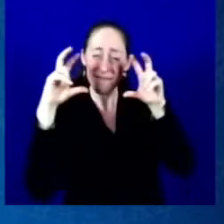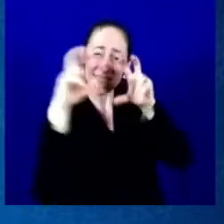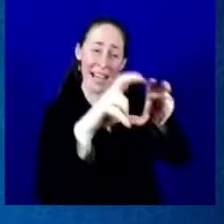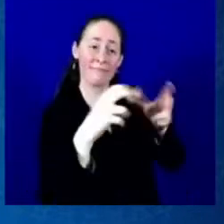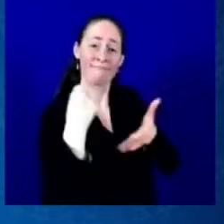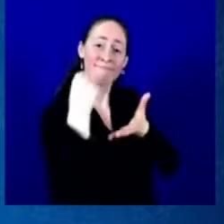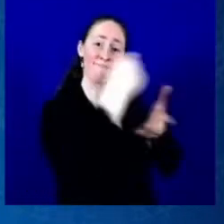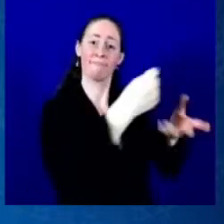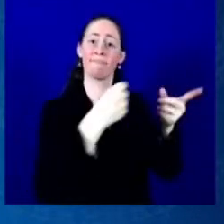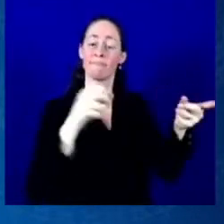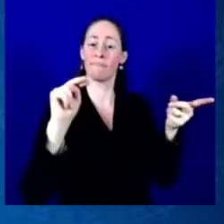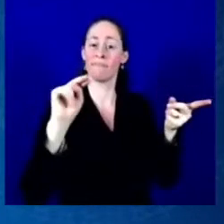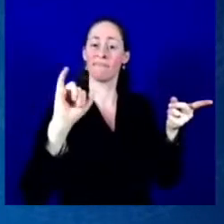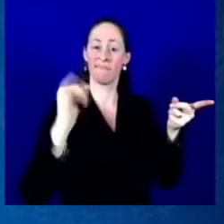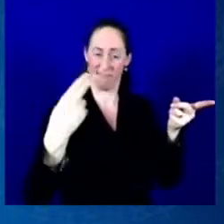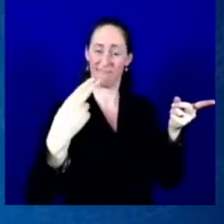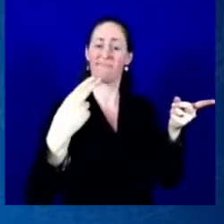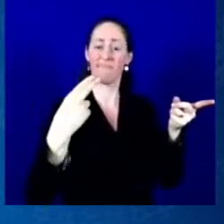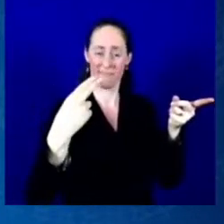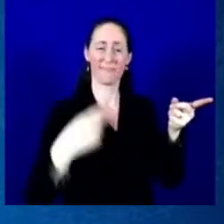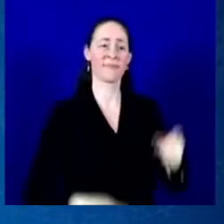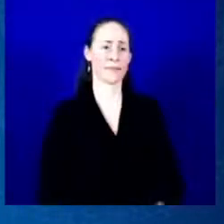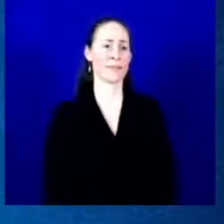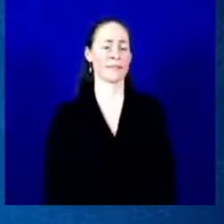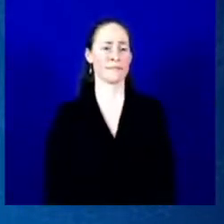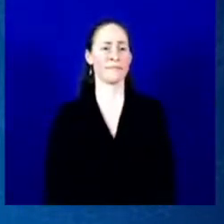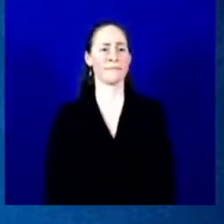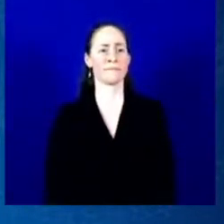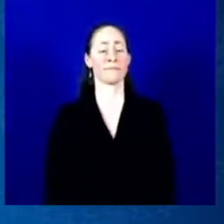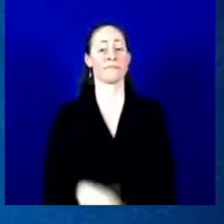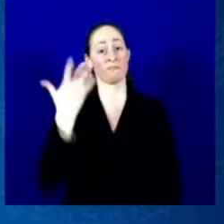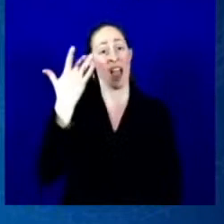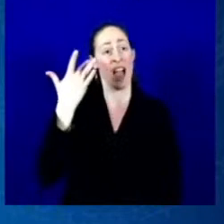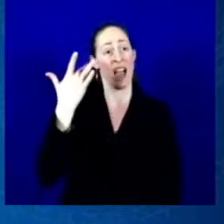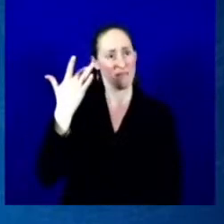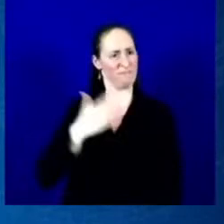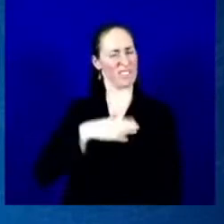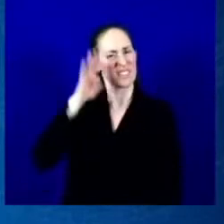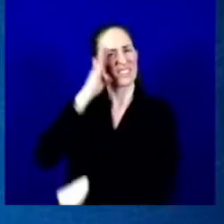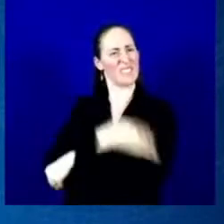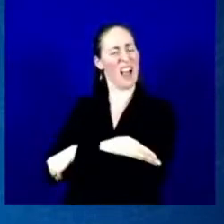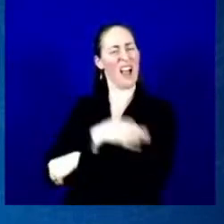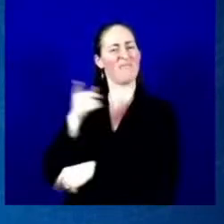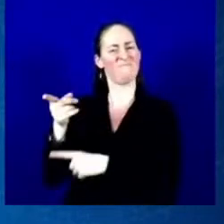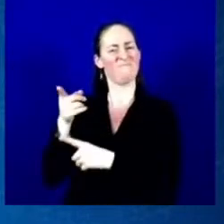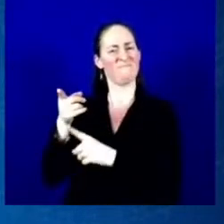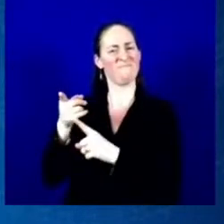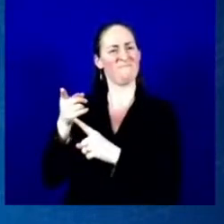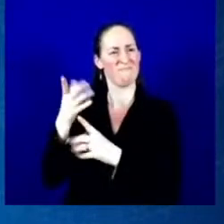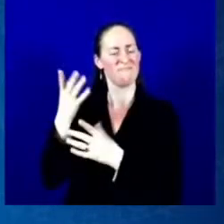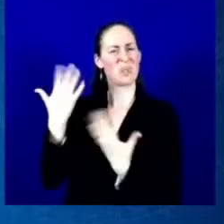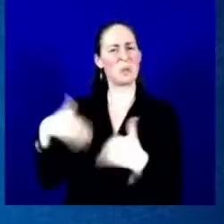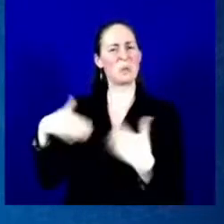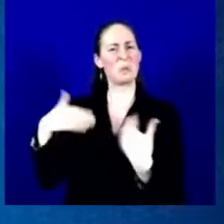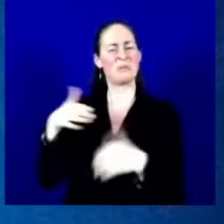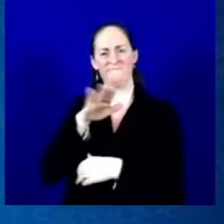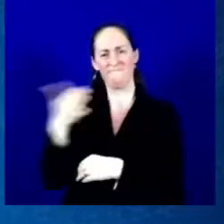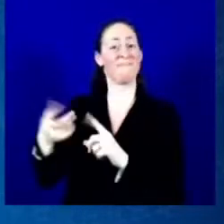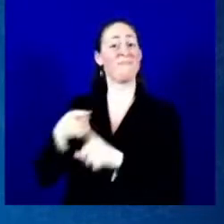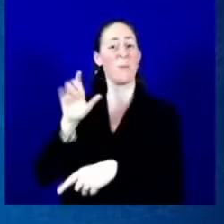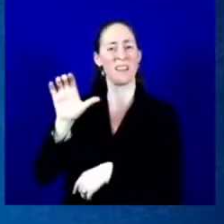and saying, "Name it after my deceased son." It meant a lot. But so many of